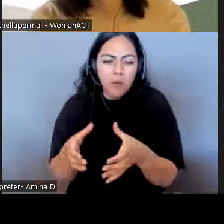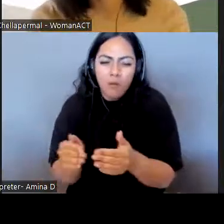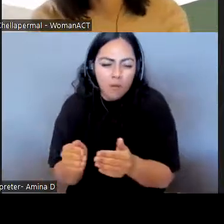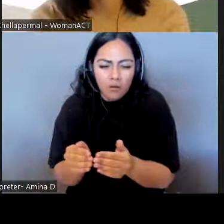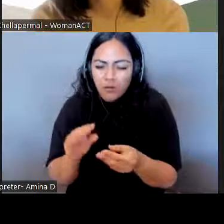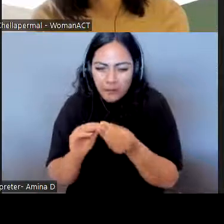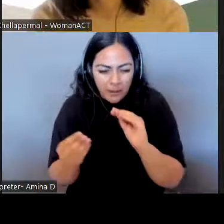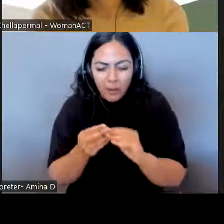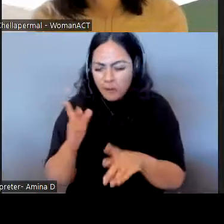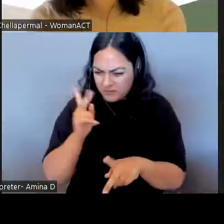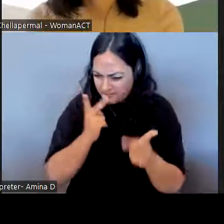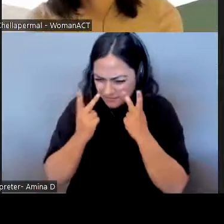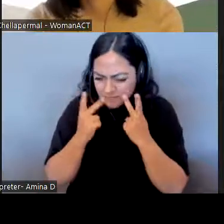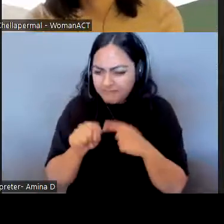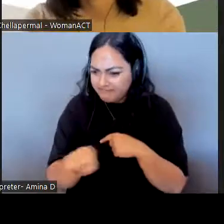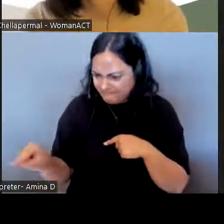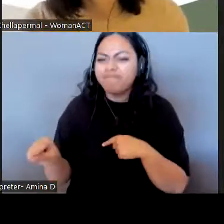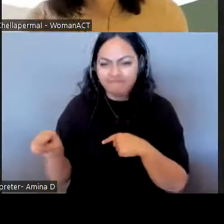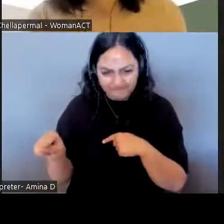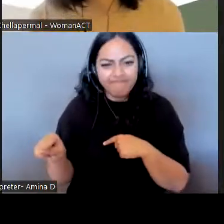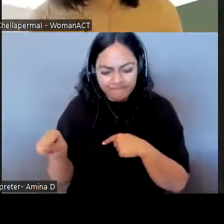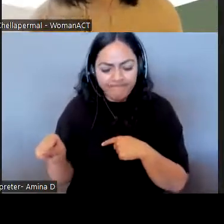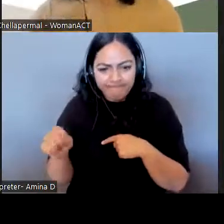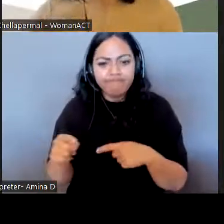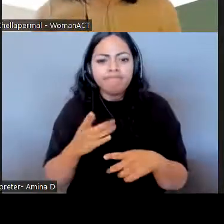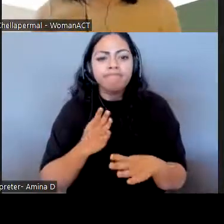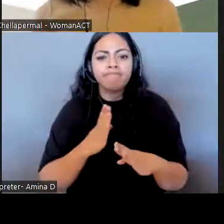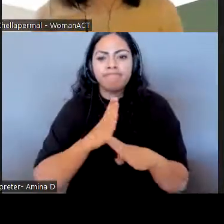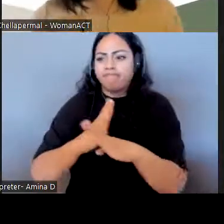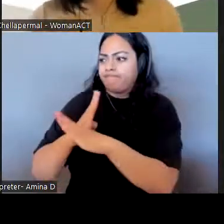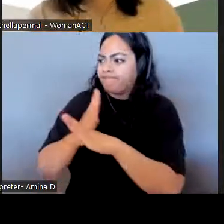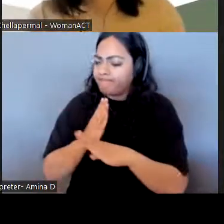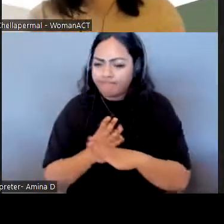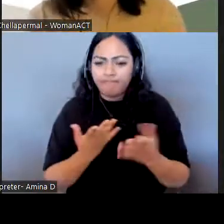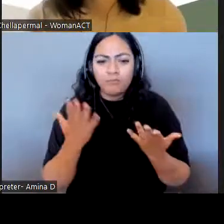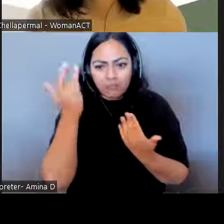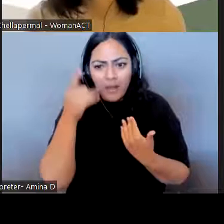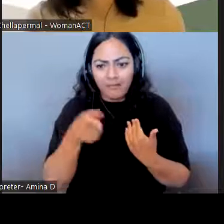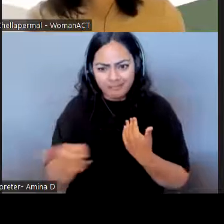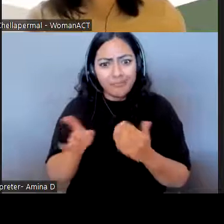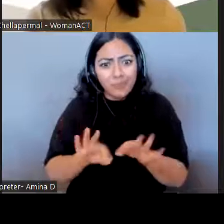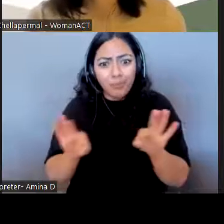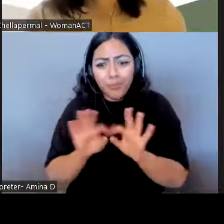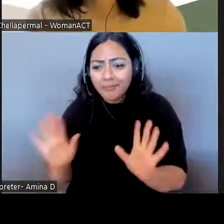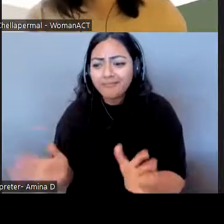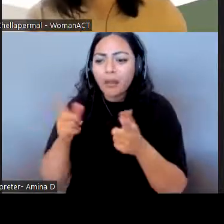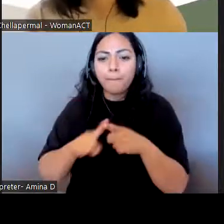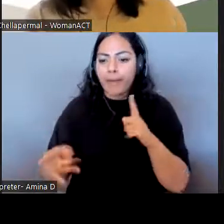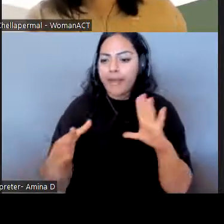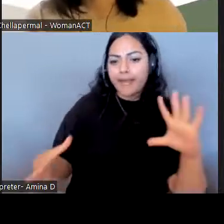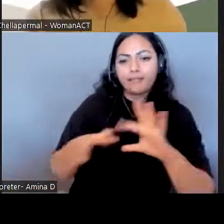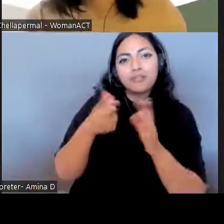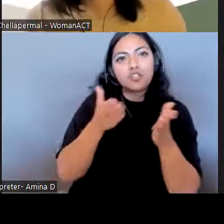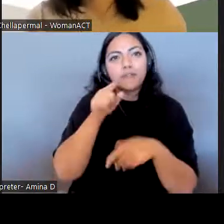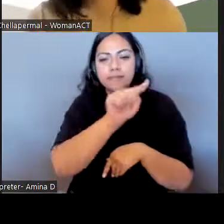barriers because of the difficulties of engaging senior immigrant women, even though their voices are very important, it was difficult to engage them. As such,